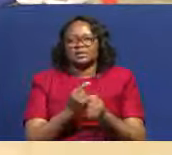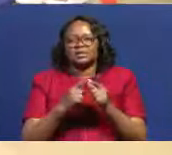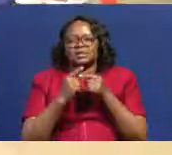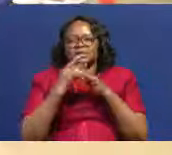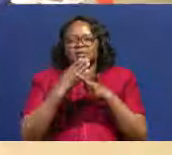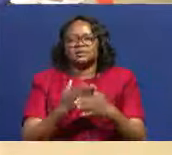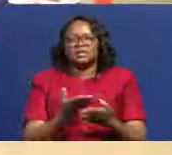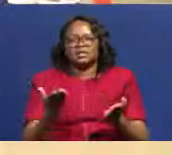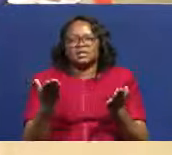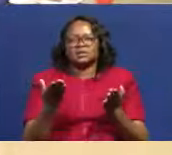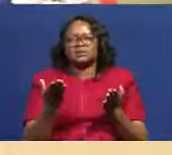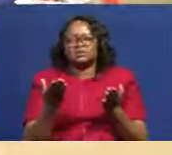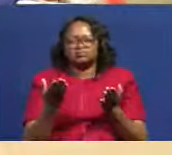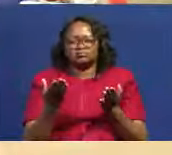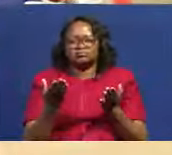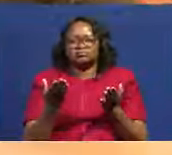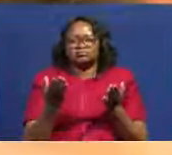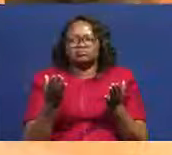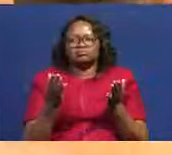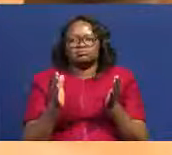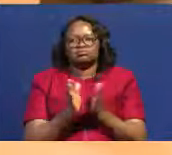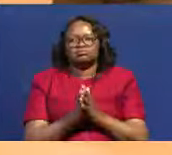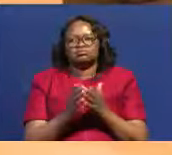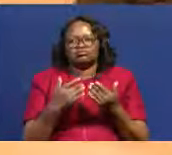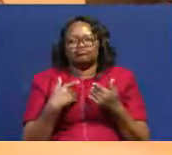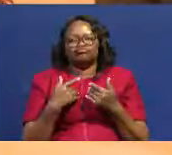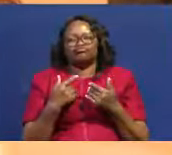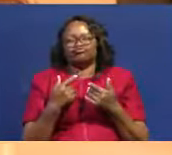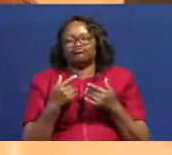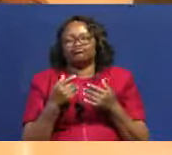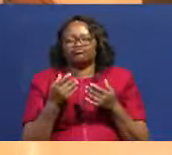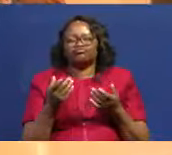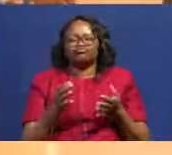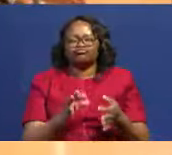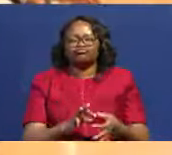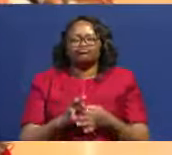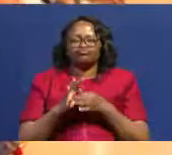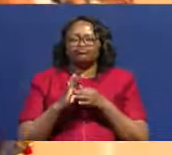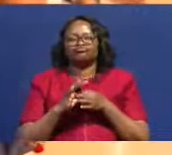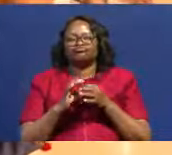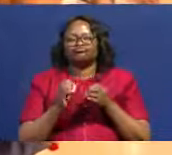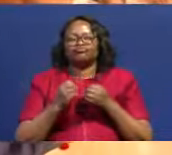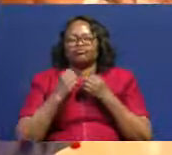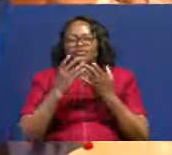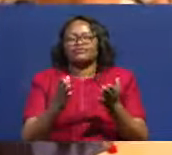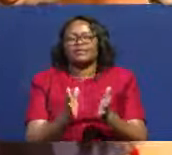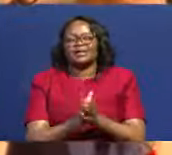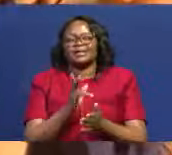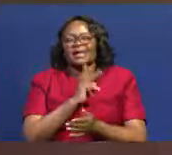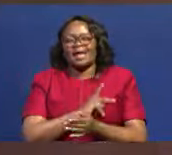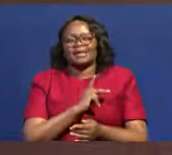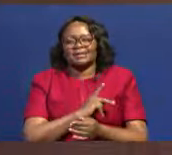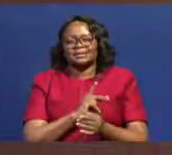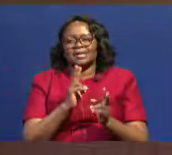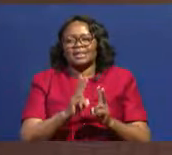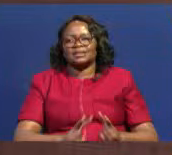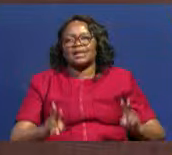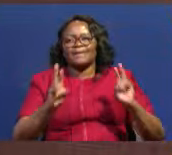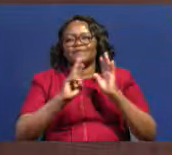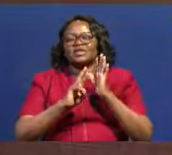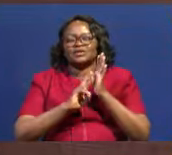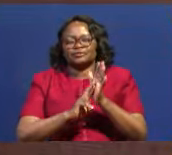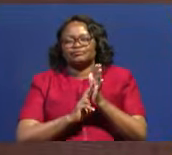these sacred offerings, embodying the spirit of generosity and kindness that Diwali represents.